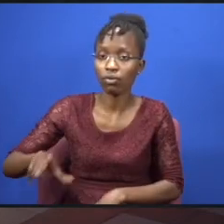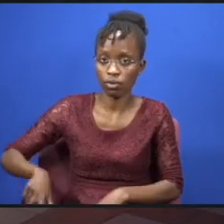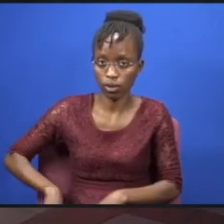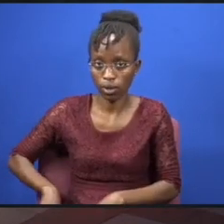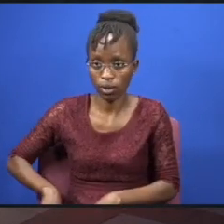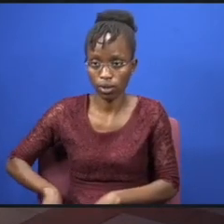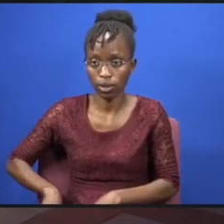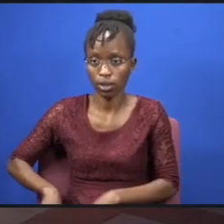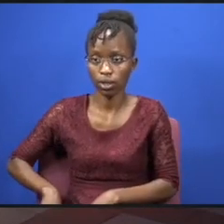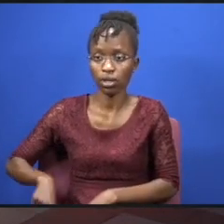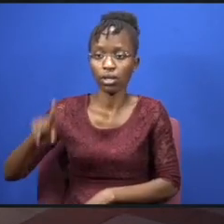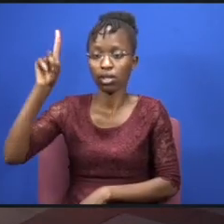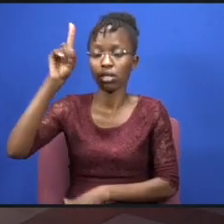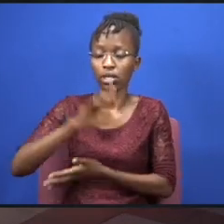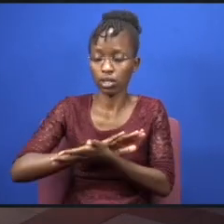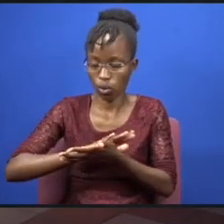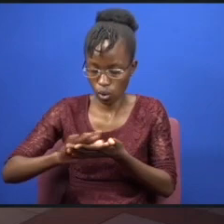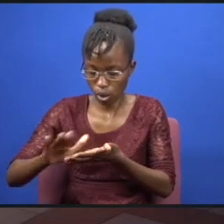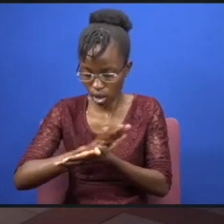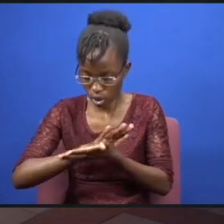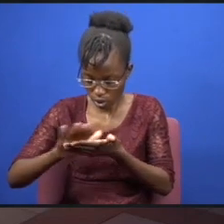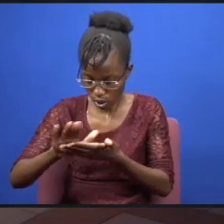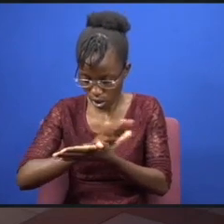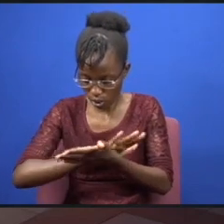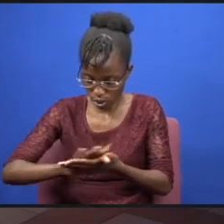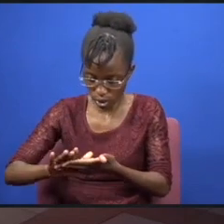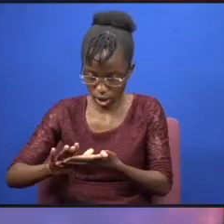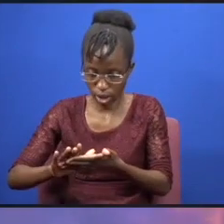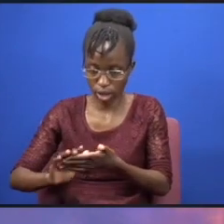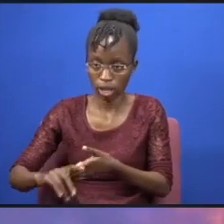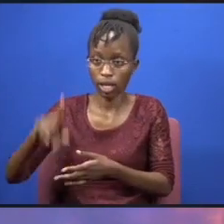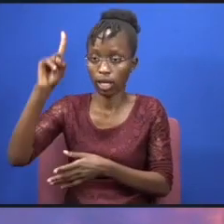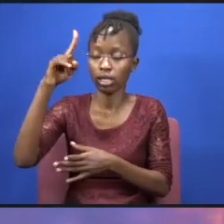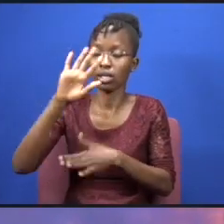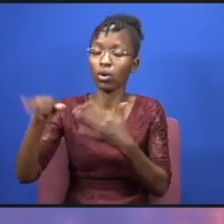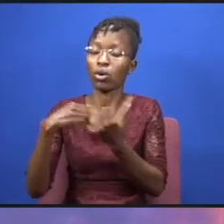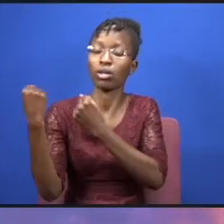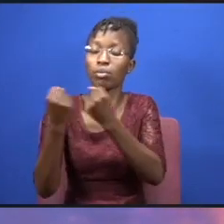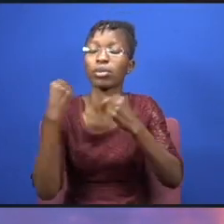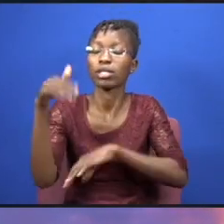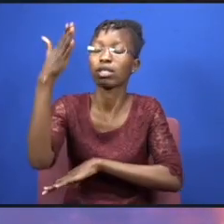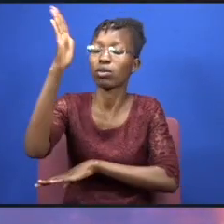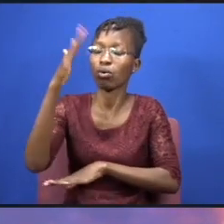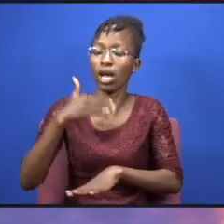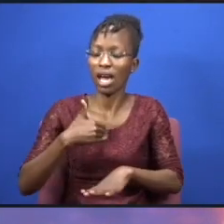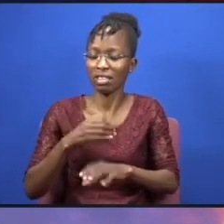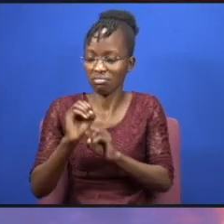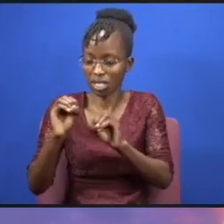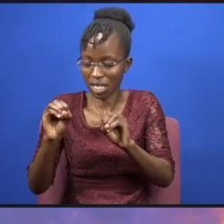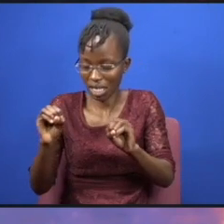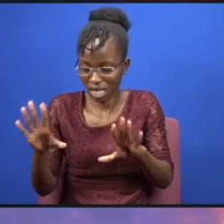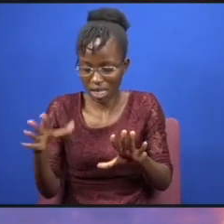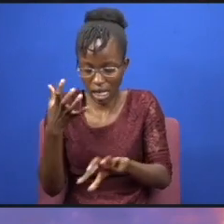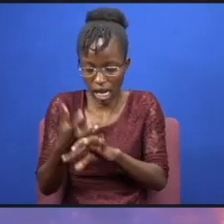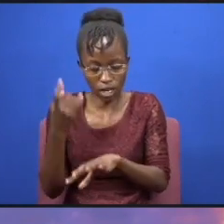God. He is holy, holy, holy. He's the almighty God. There is nothing too